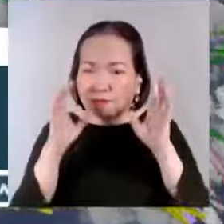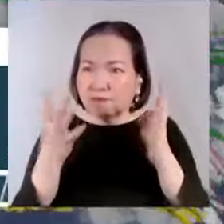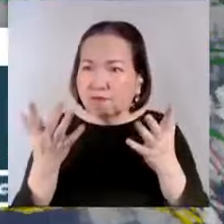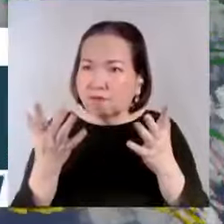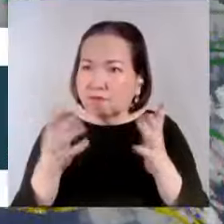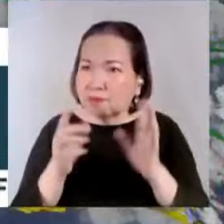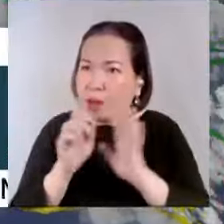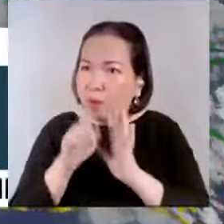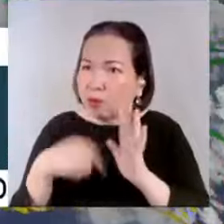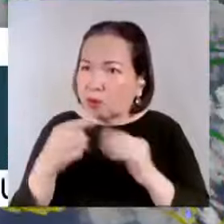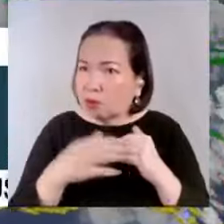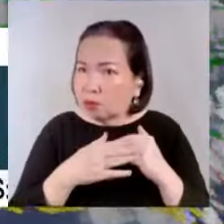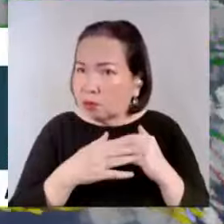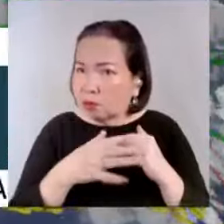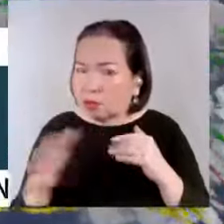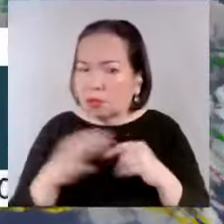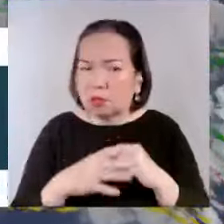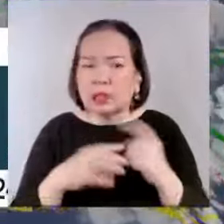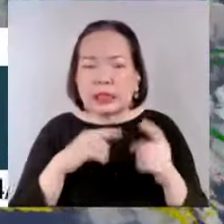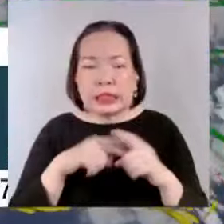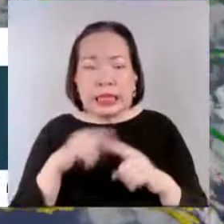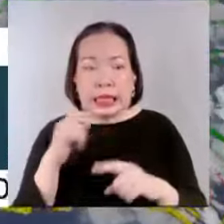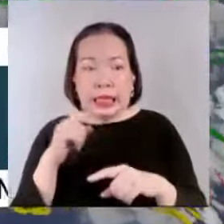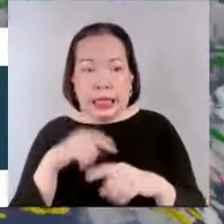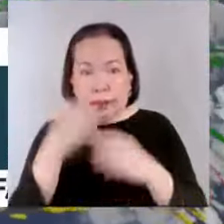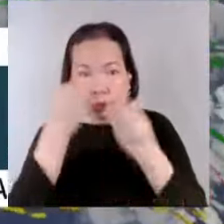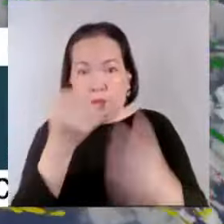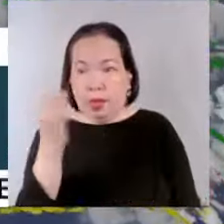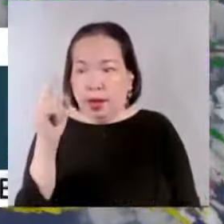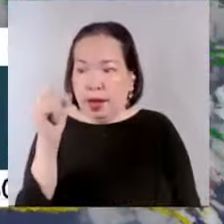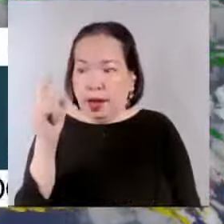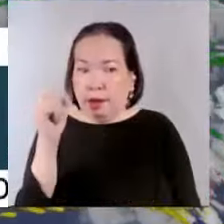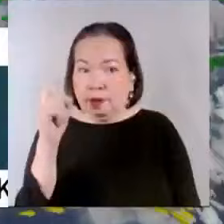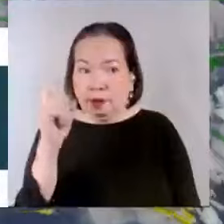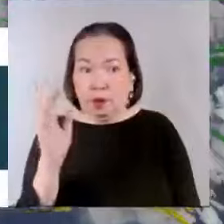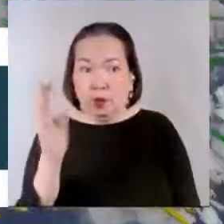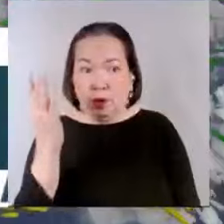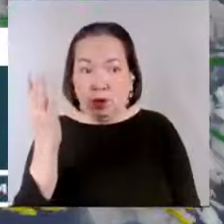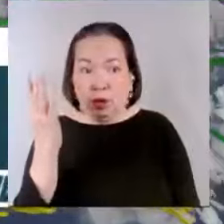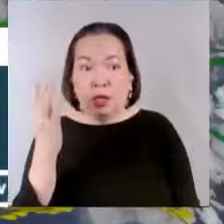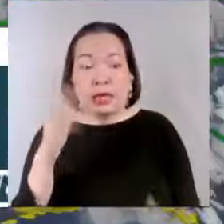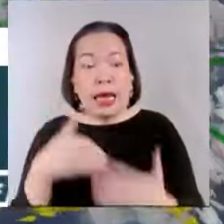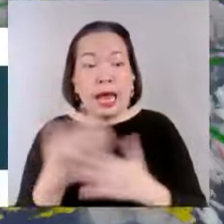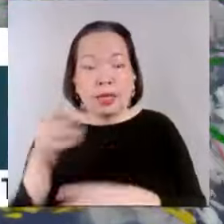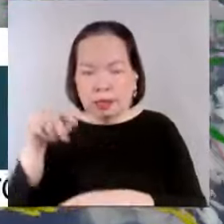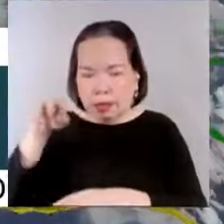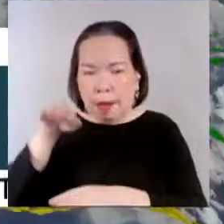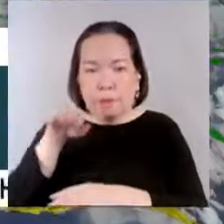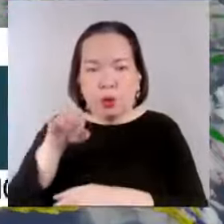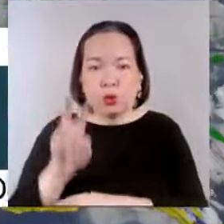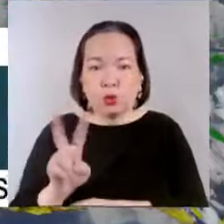this was released at 11 a.m. today, and the next update is at 2 p.m. So mostly